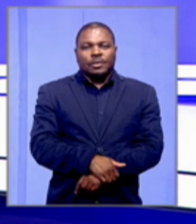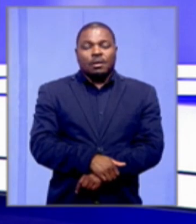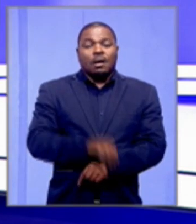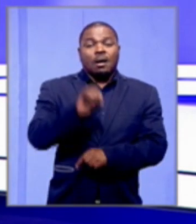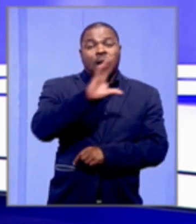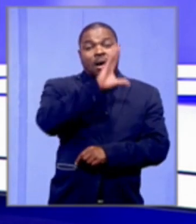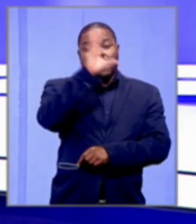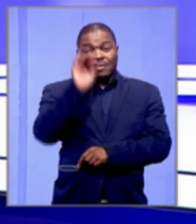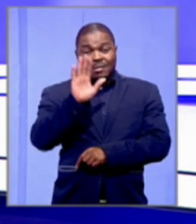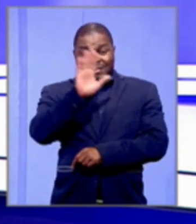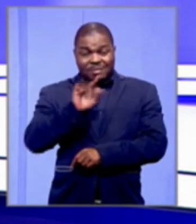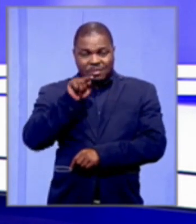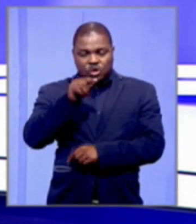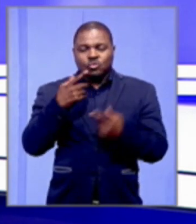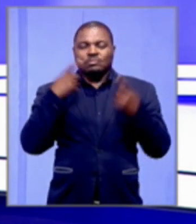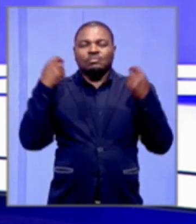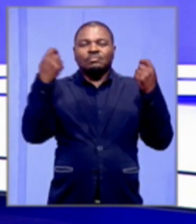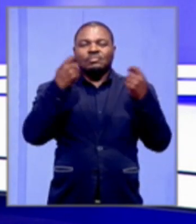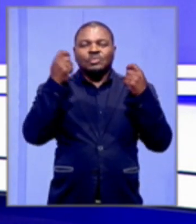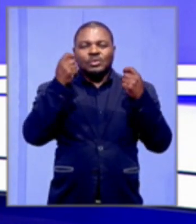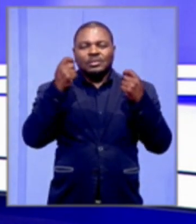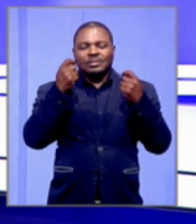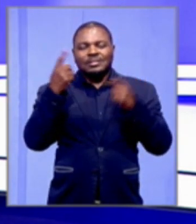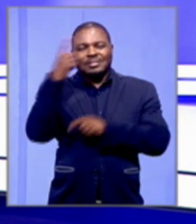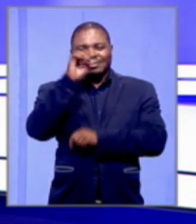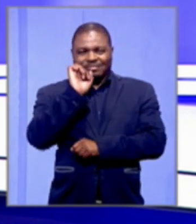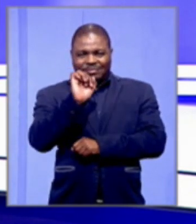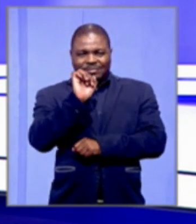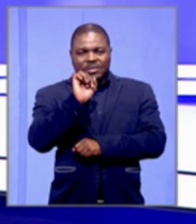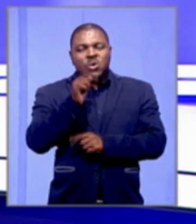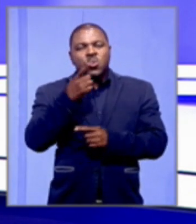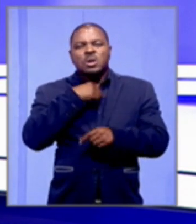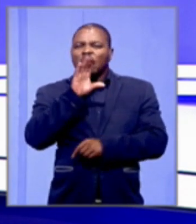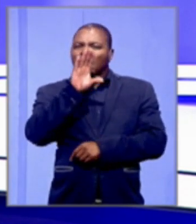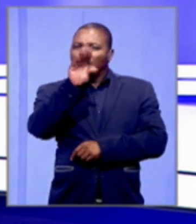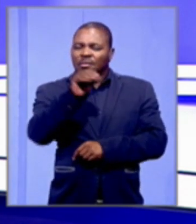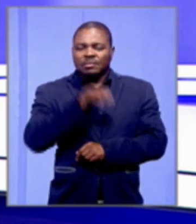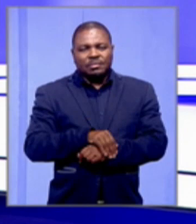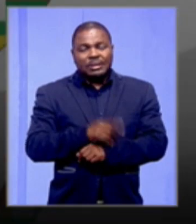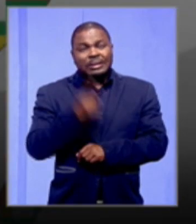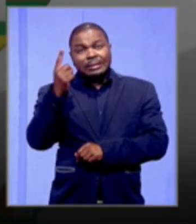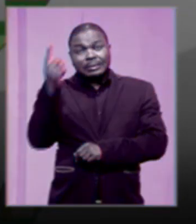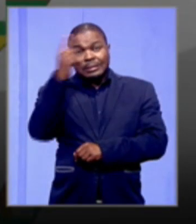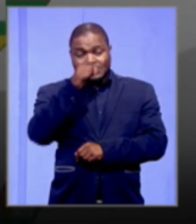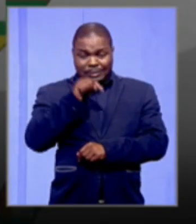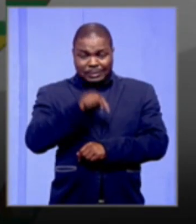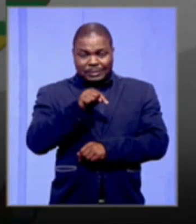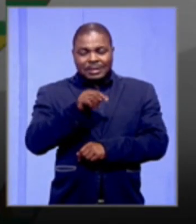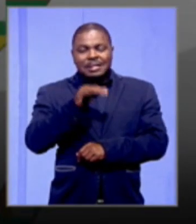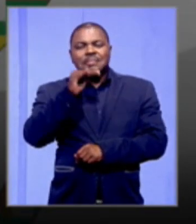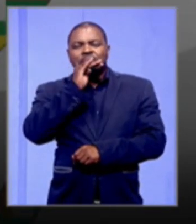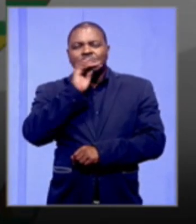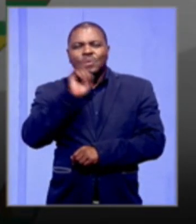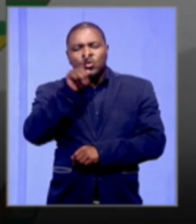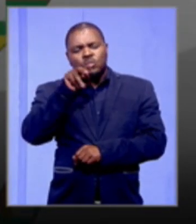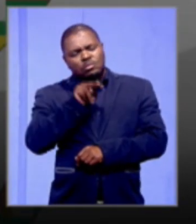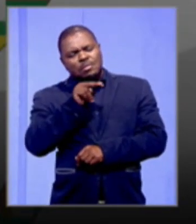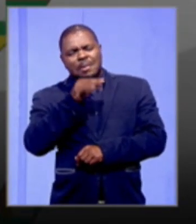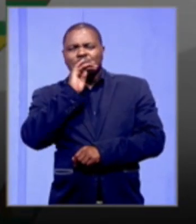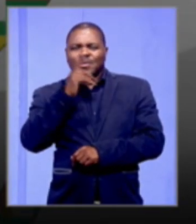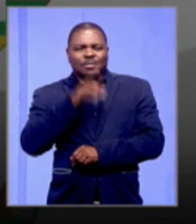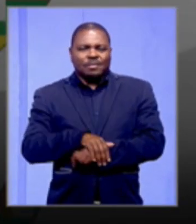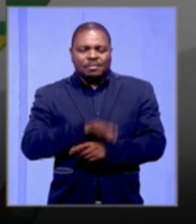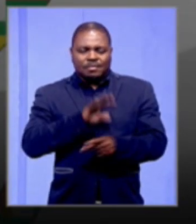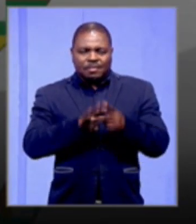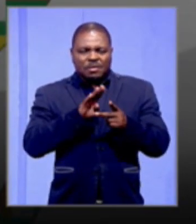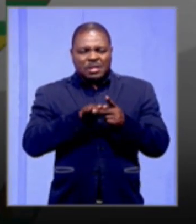Kontinente ya Afrika e fele e keteka letsatsi la Afrika, gomme re botsisa gore na letsatsi le la Afrika le ra goreng wena le gona